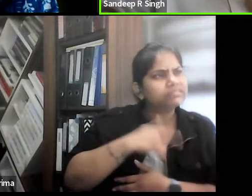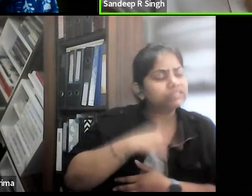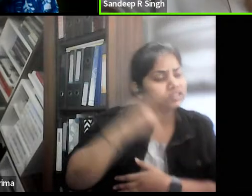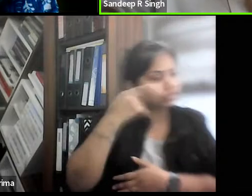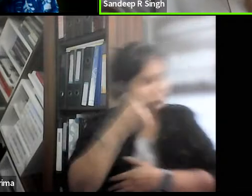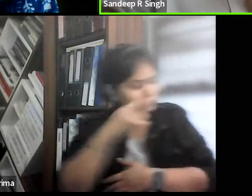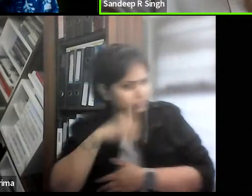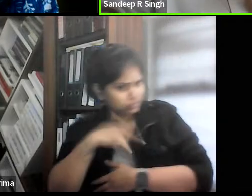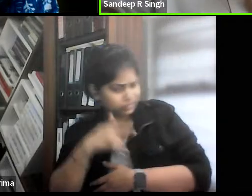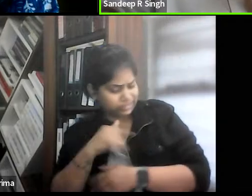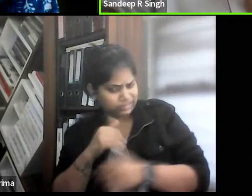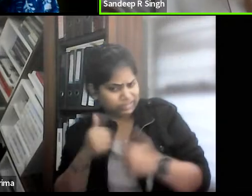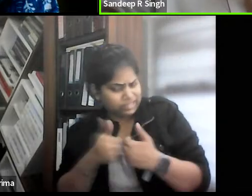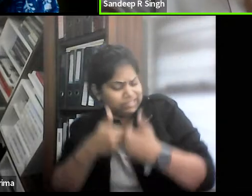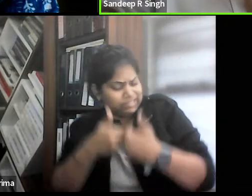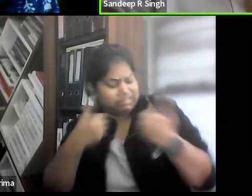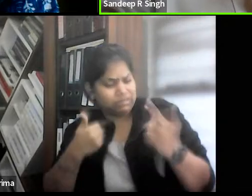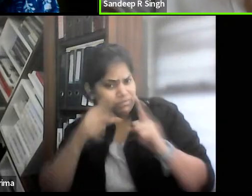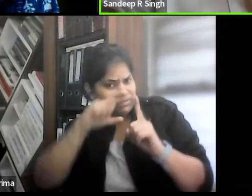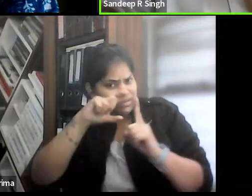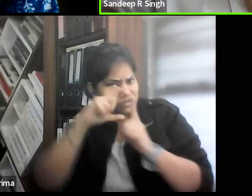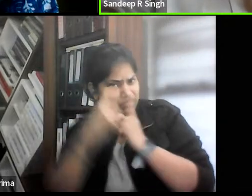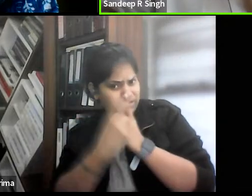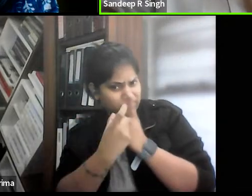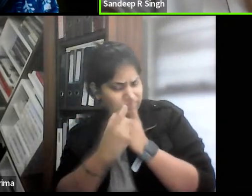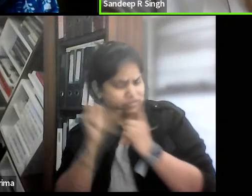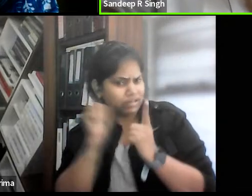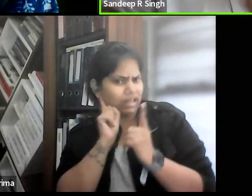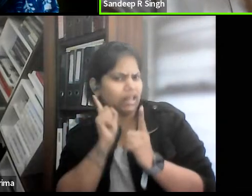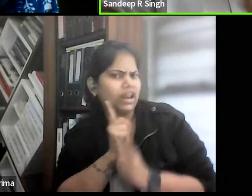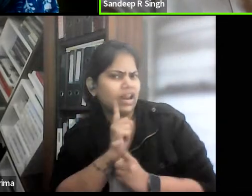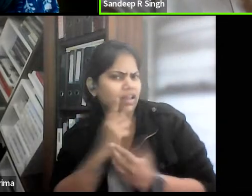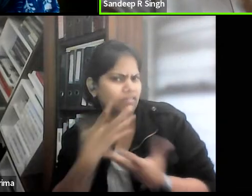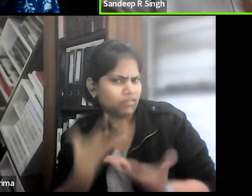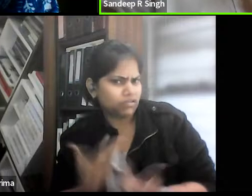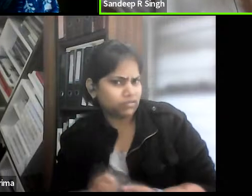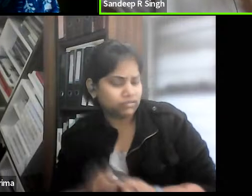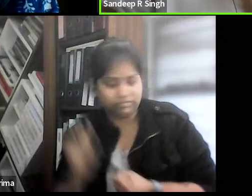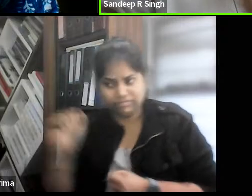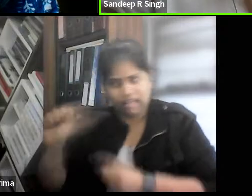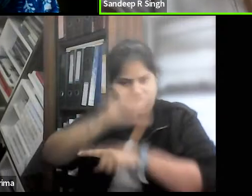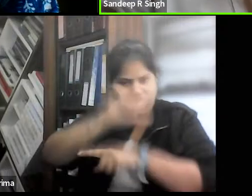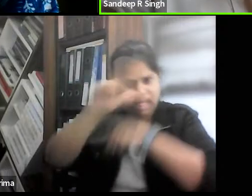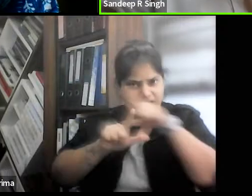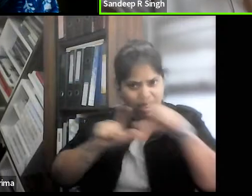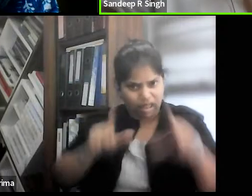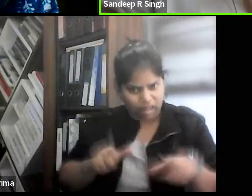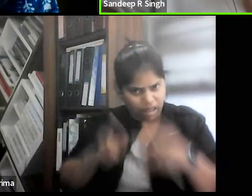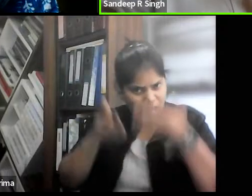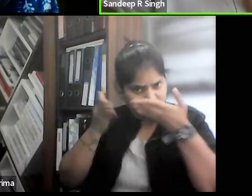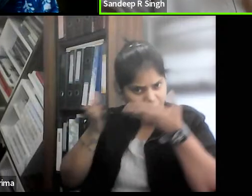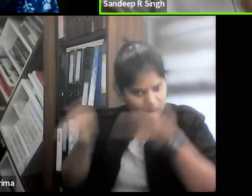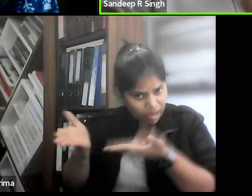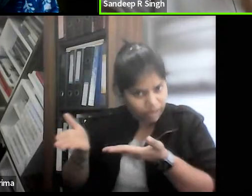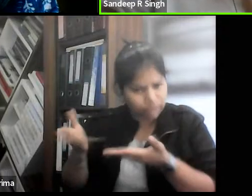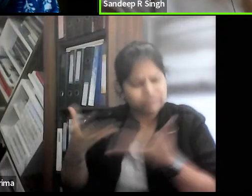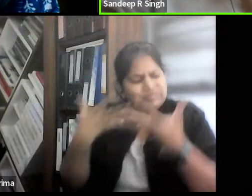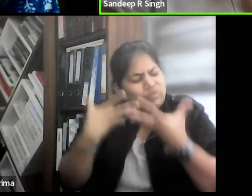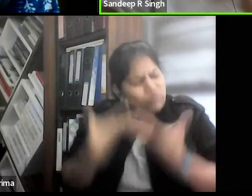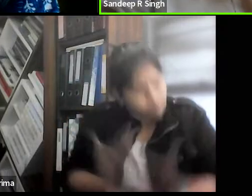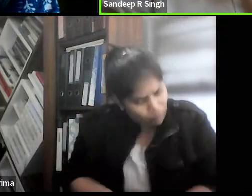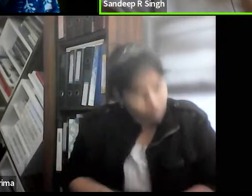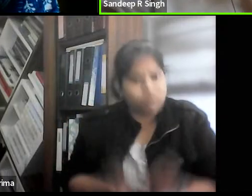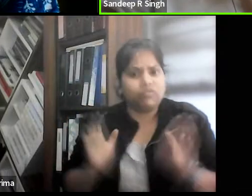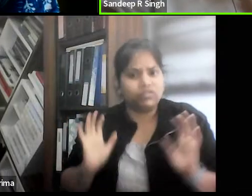separate culture of deafness, because of the language that it has, or the language that it actually demands everybody to